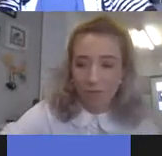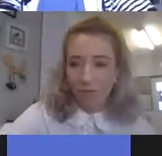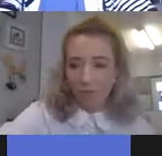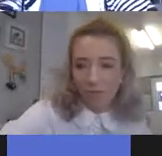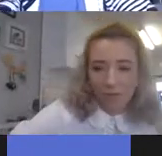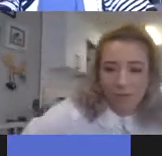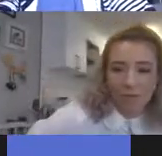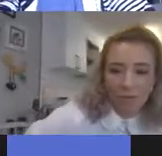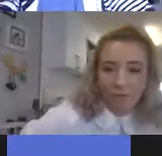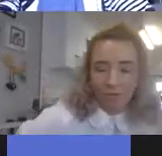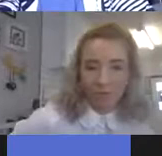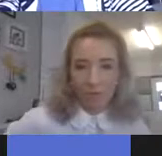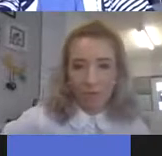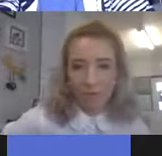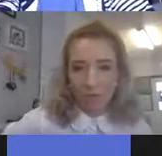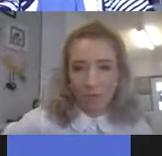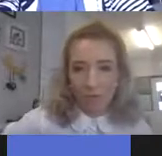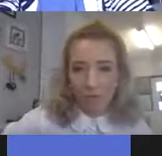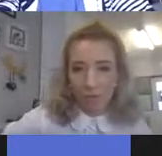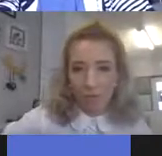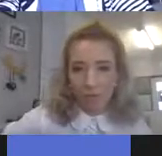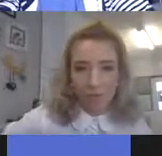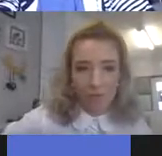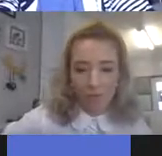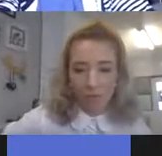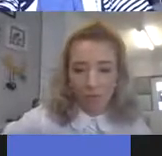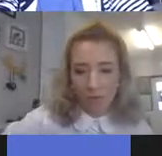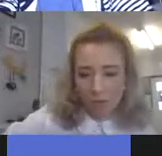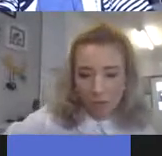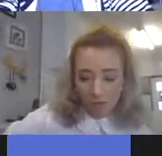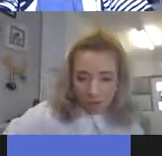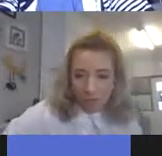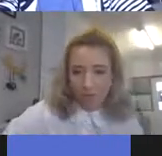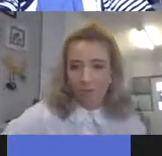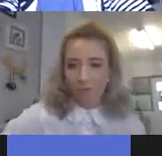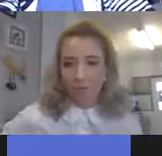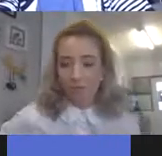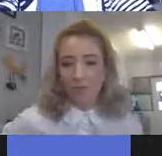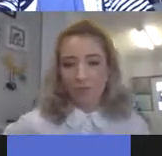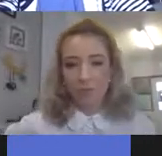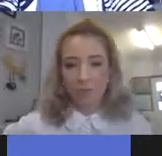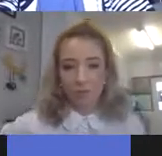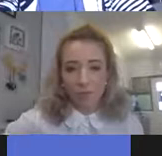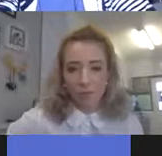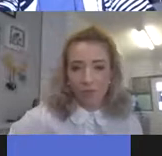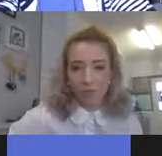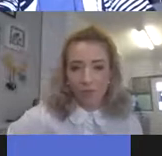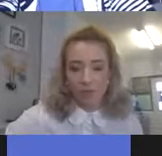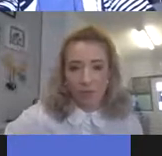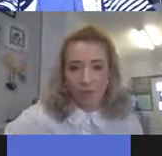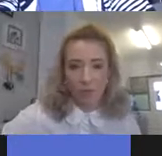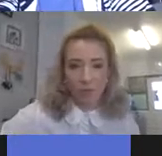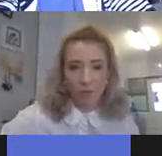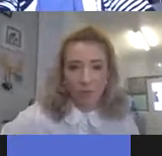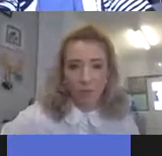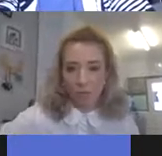sharing is paused. You are screen sharing. System dialog. it's a realistic Zoom.us has new system. outlook. Zoom.us. I'm now sharing